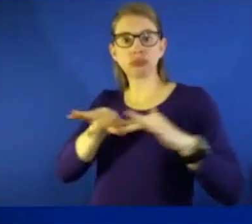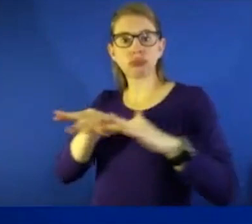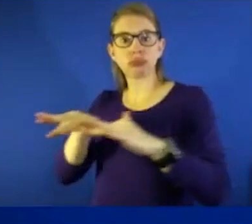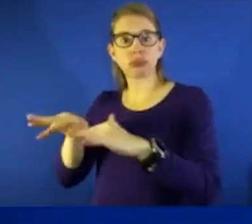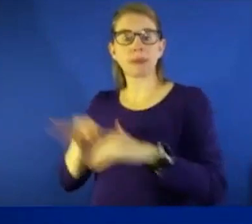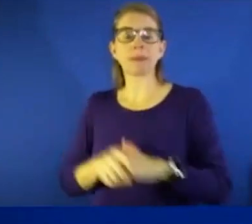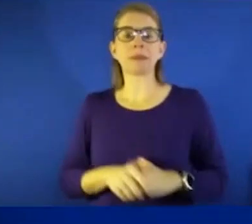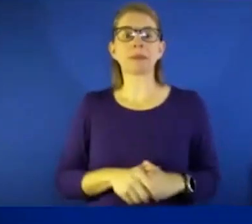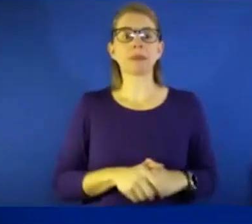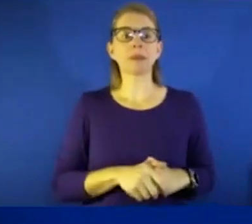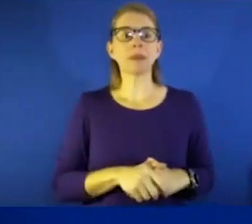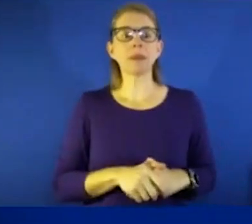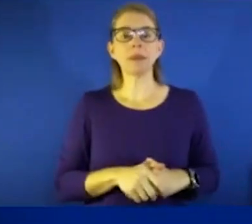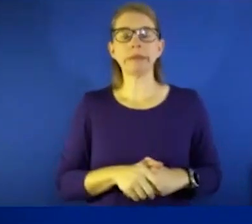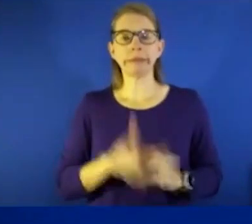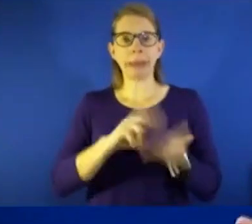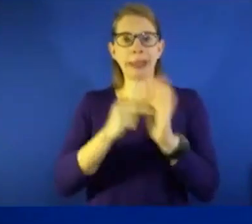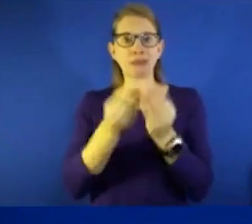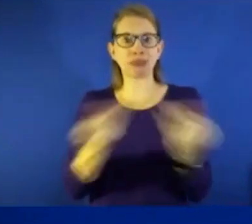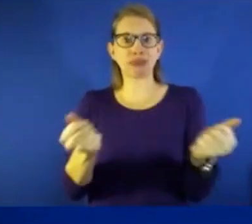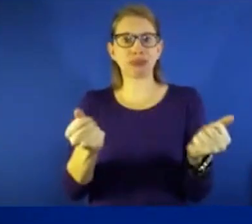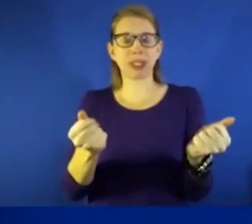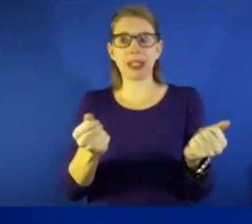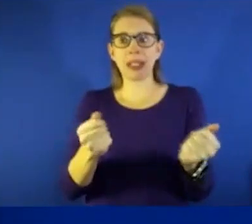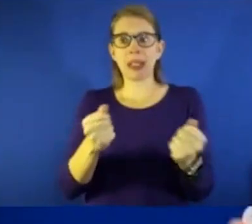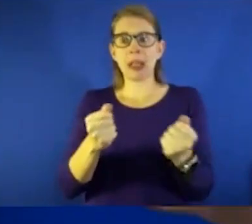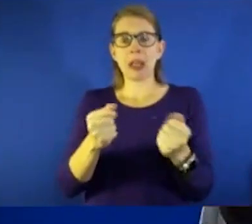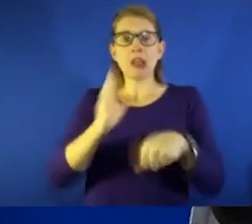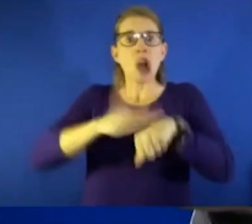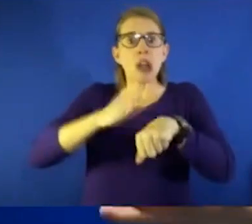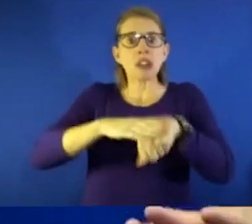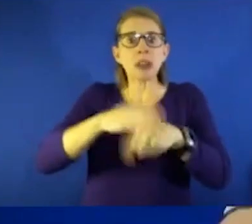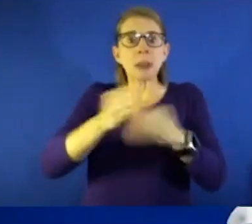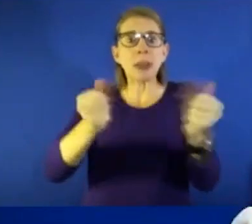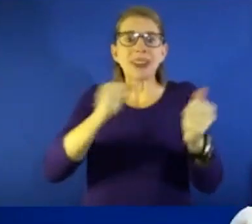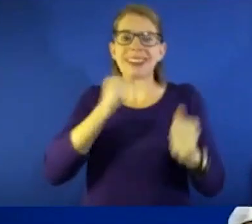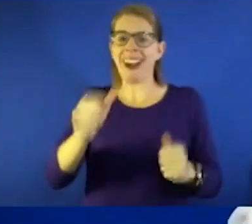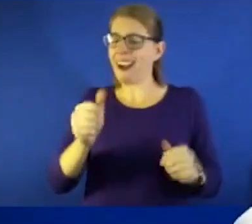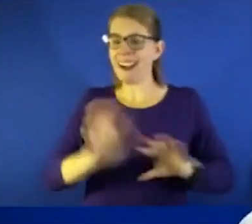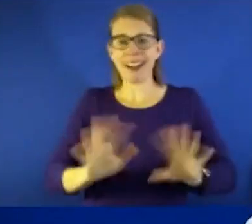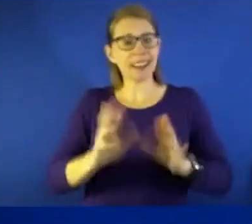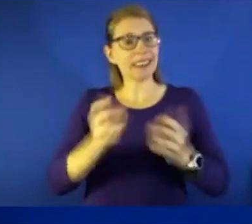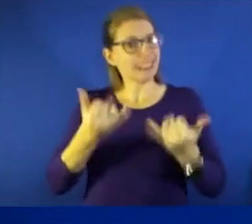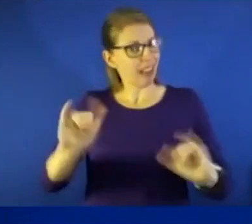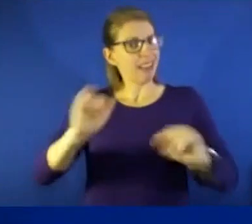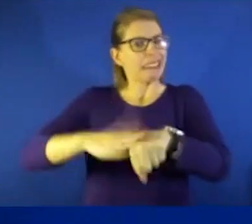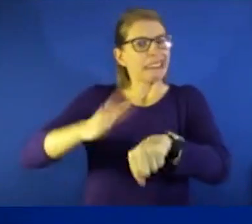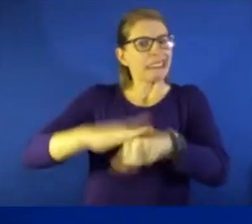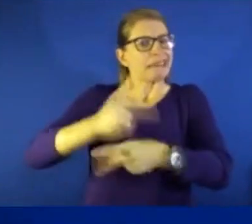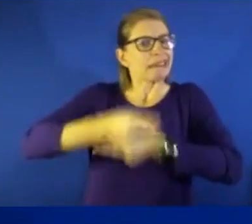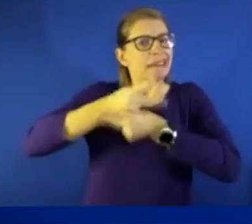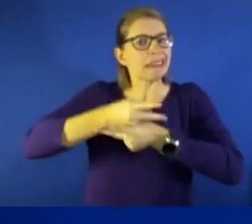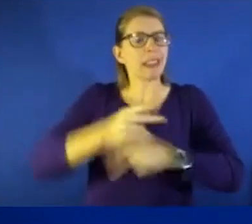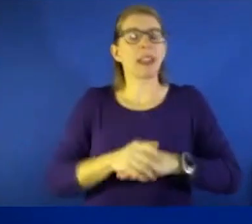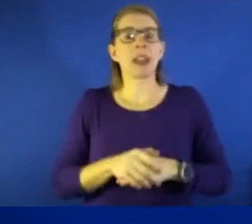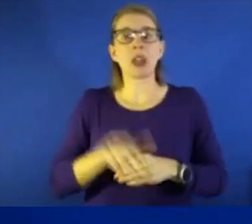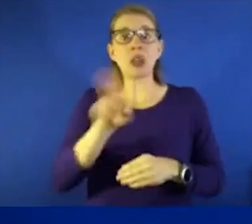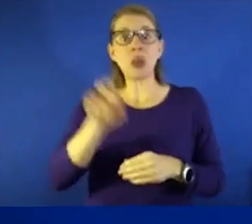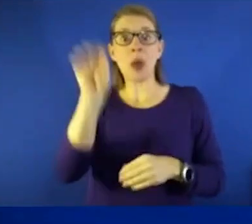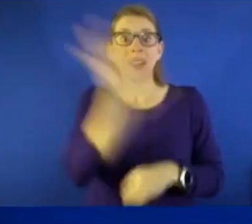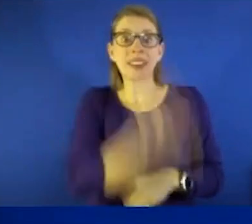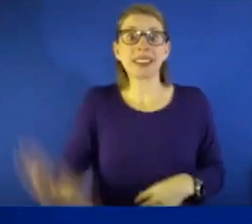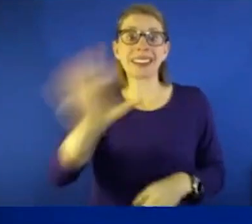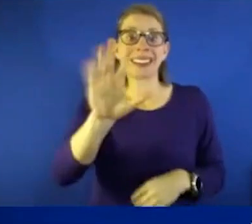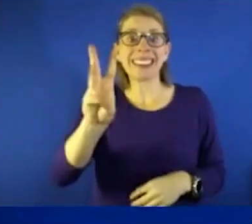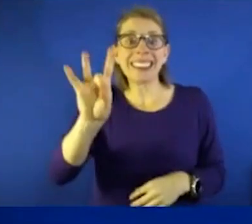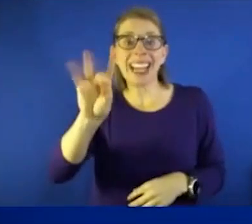we're not out of the woods here, and the reason is that whereas across the United States, 68% of Americans